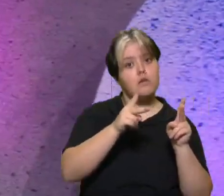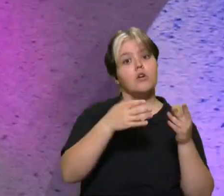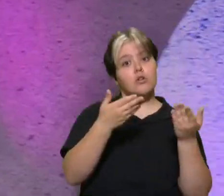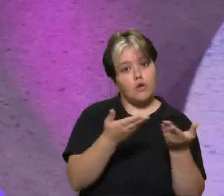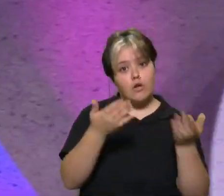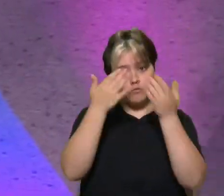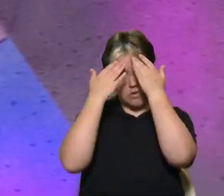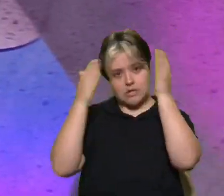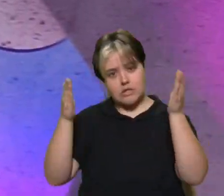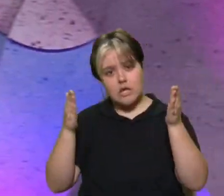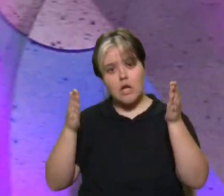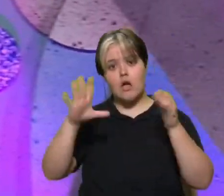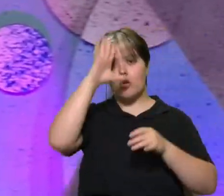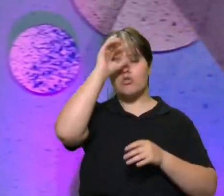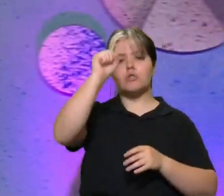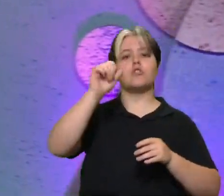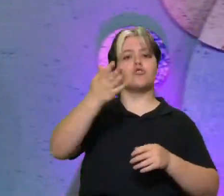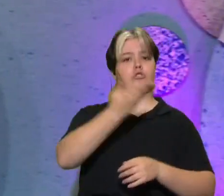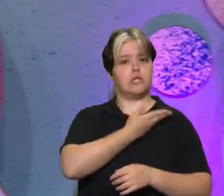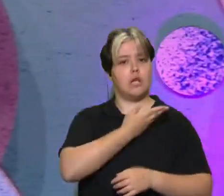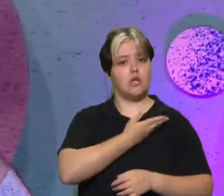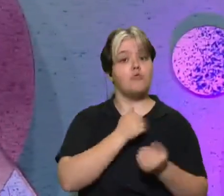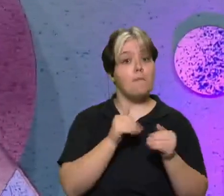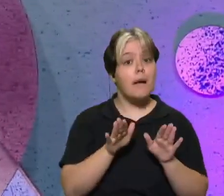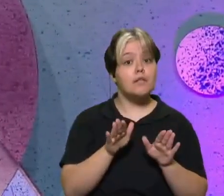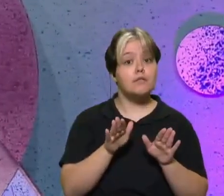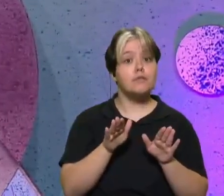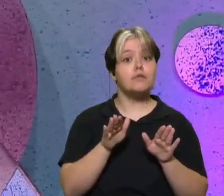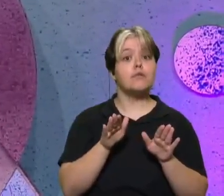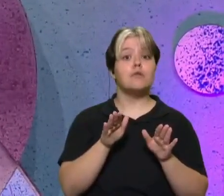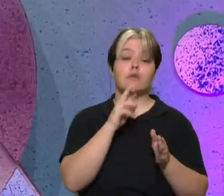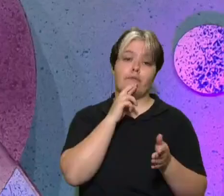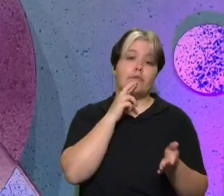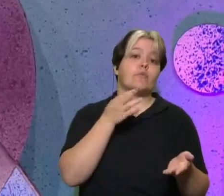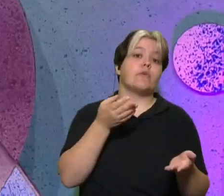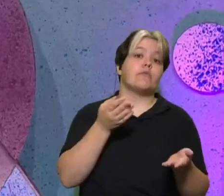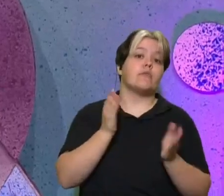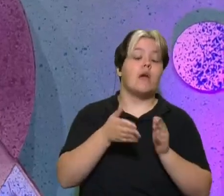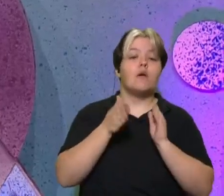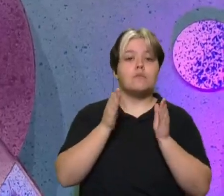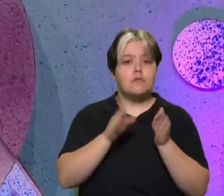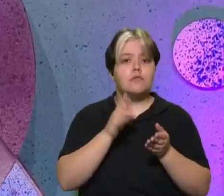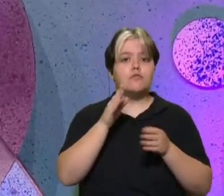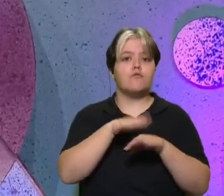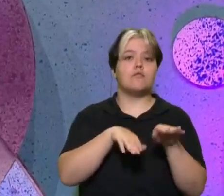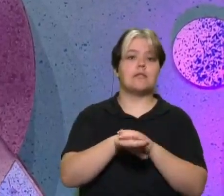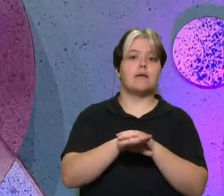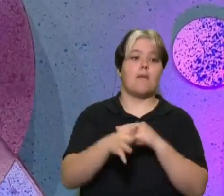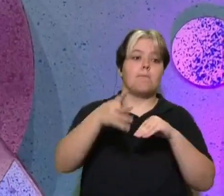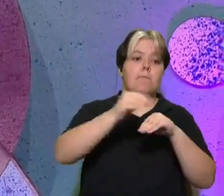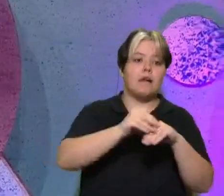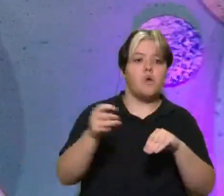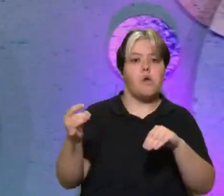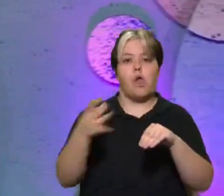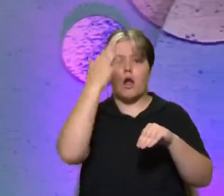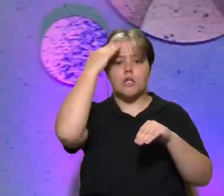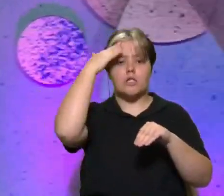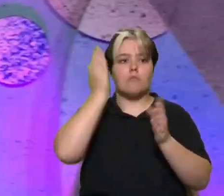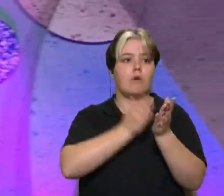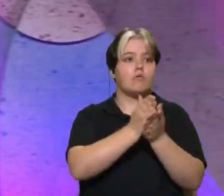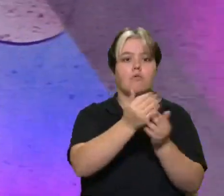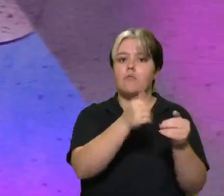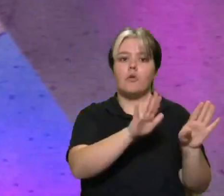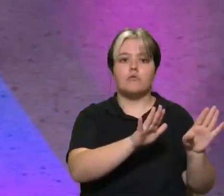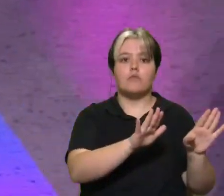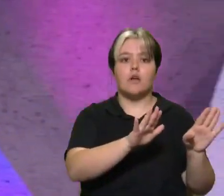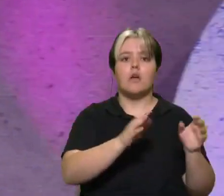strong institutions, rule of law. But unfortunately, you need more than admit.